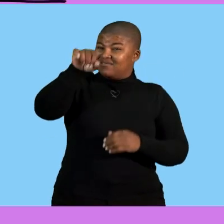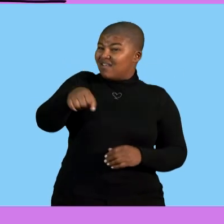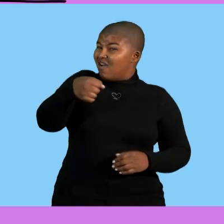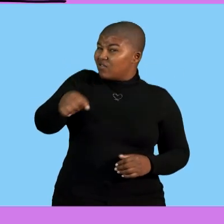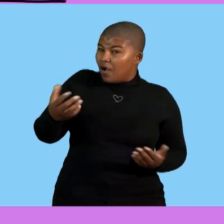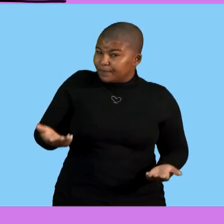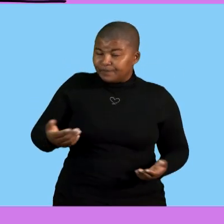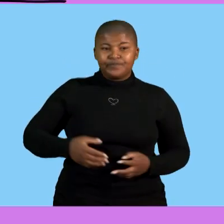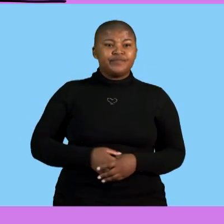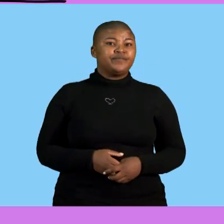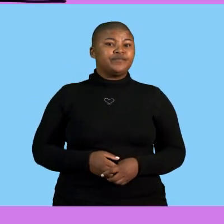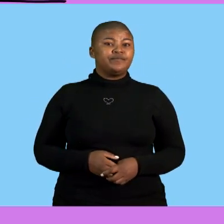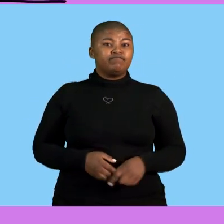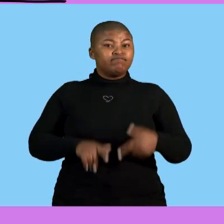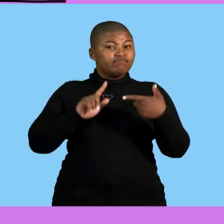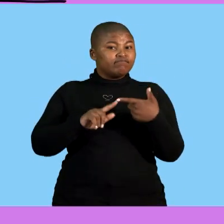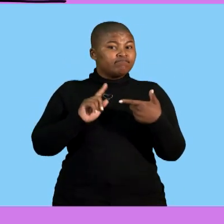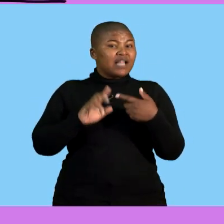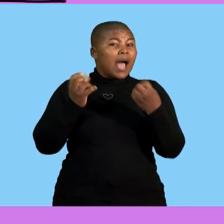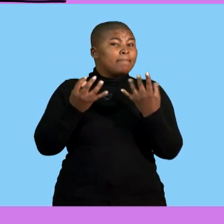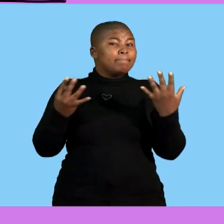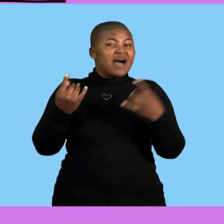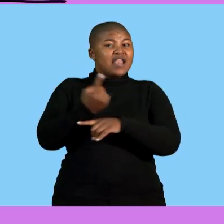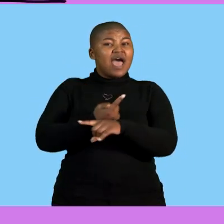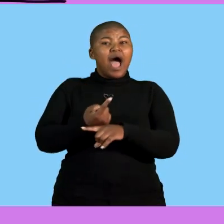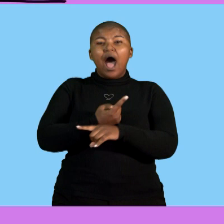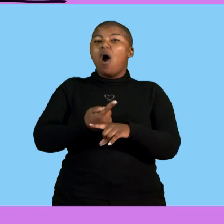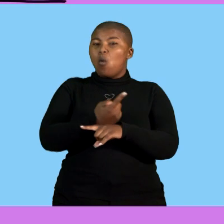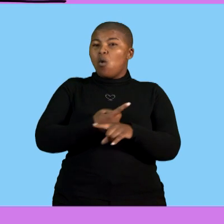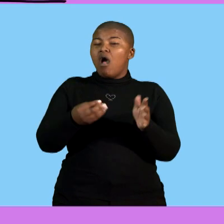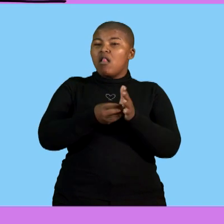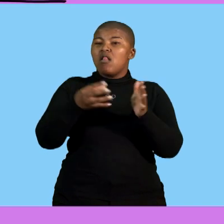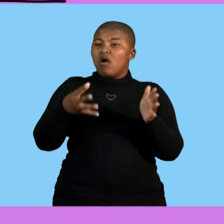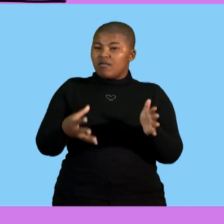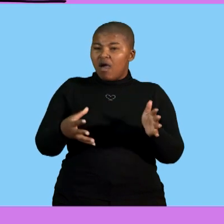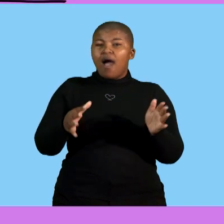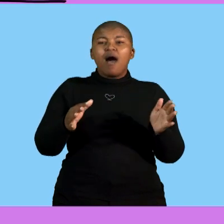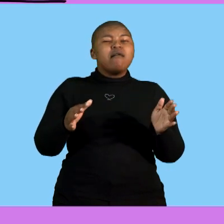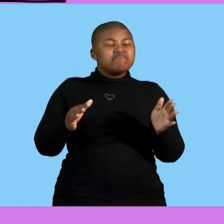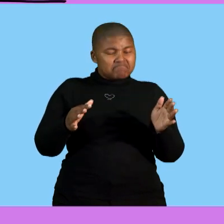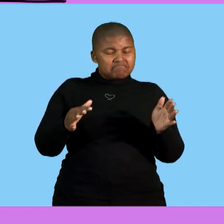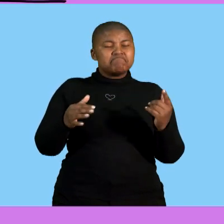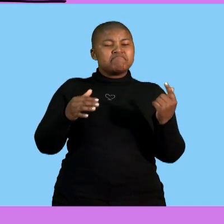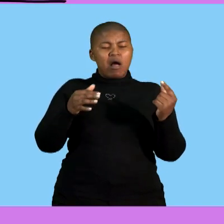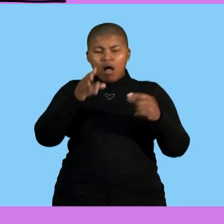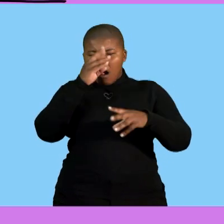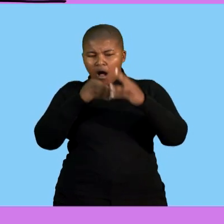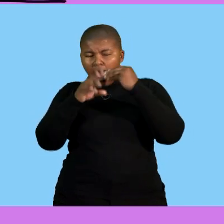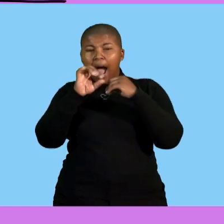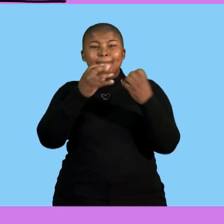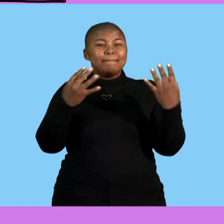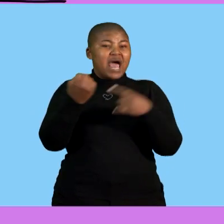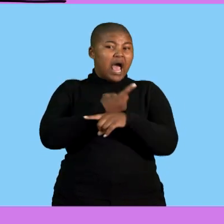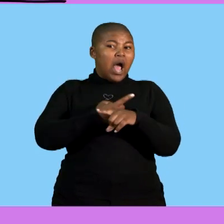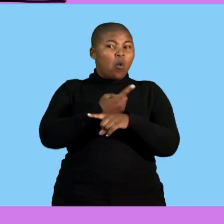not. Secondly, it could be how many hours do learners spend on studying for